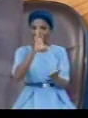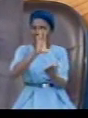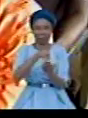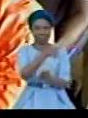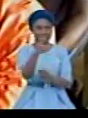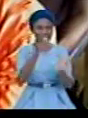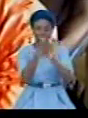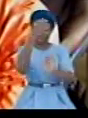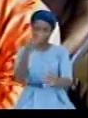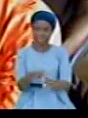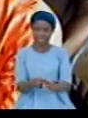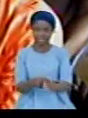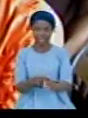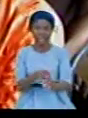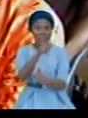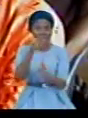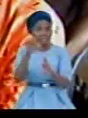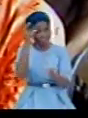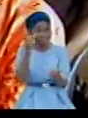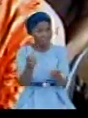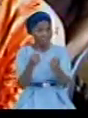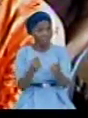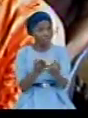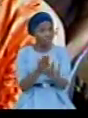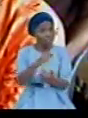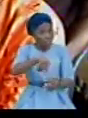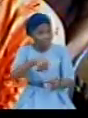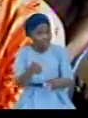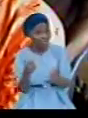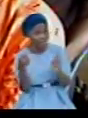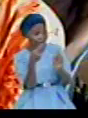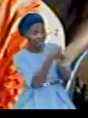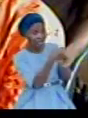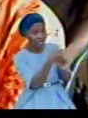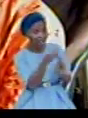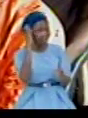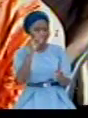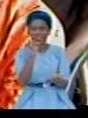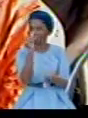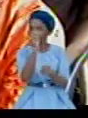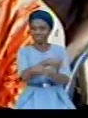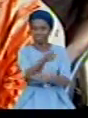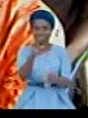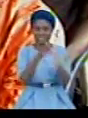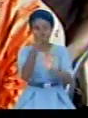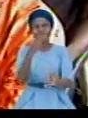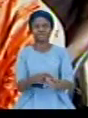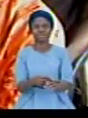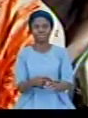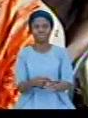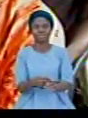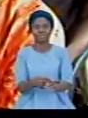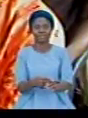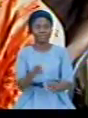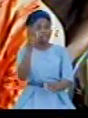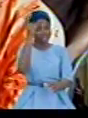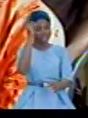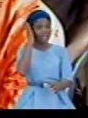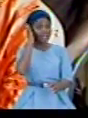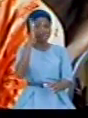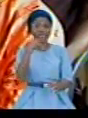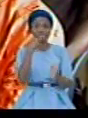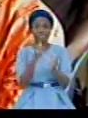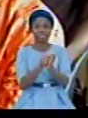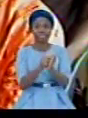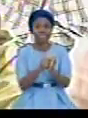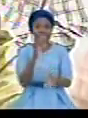there. And he comes through another angle, and he will not get you. Satan will say, this one will not